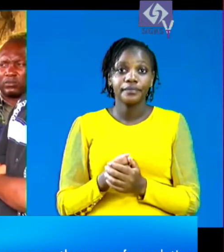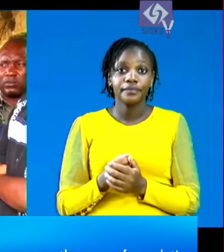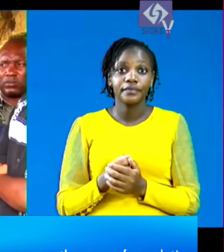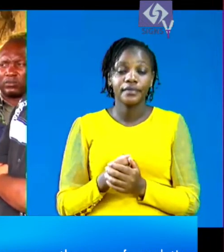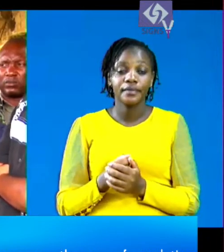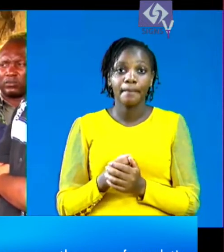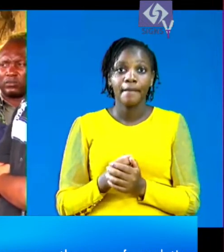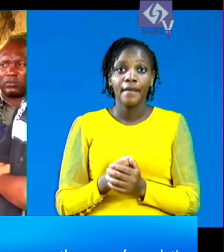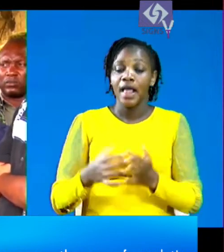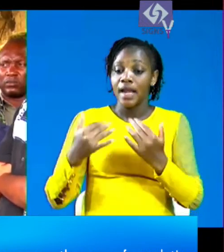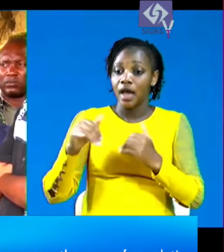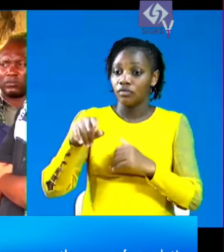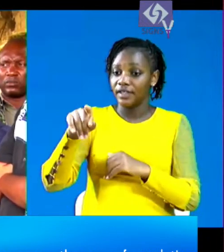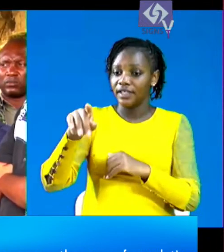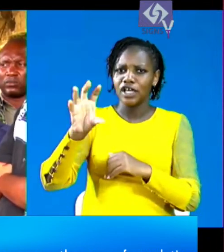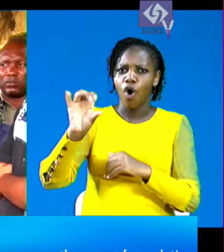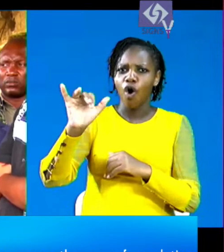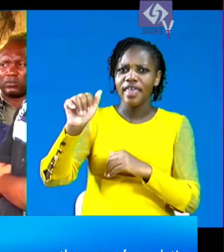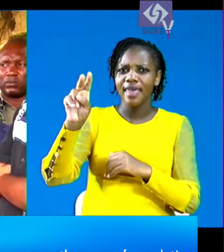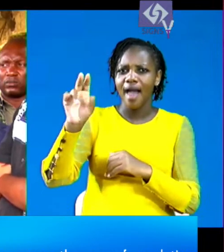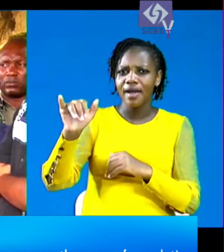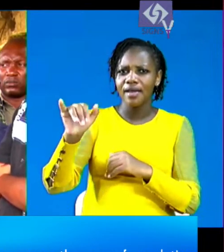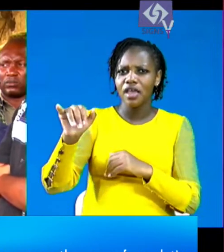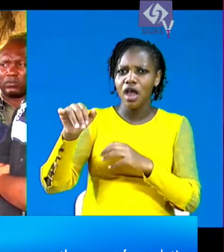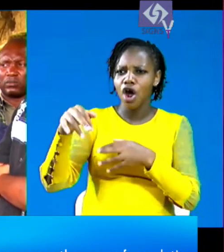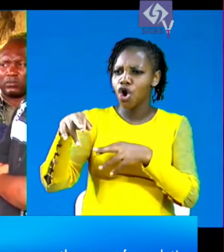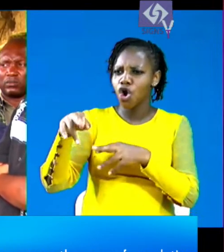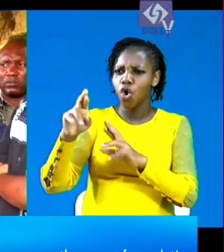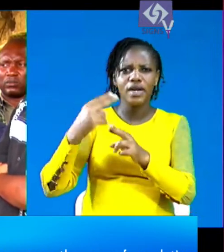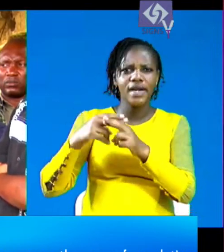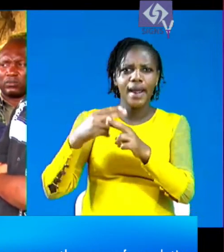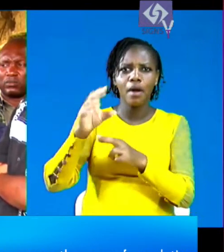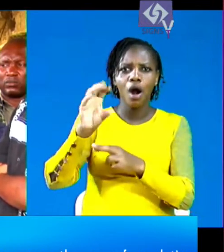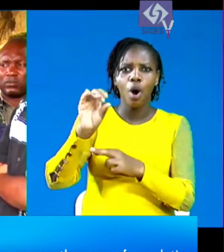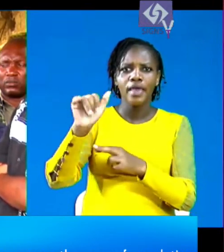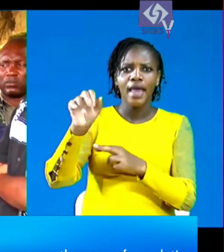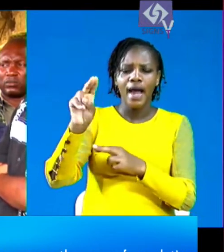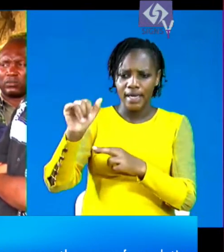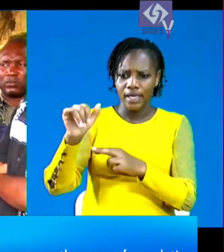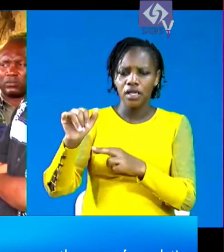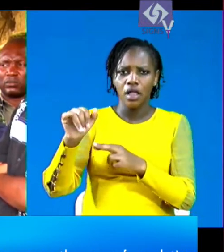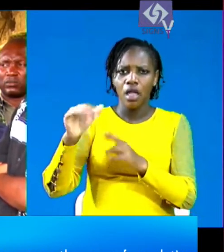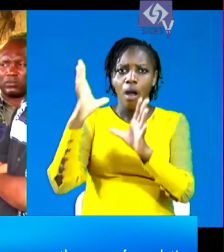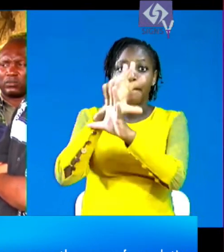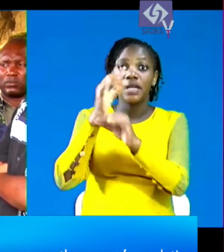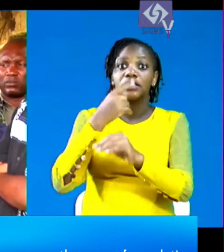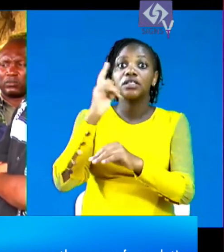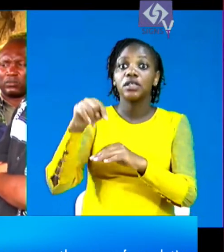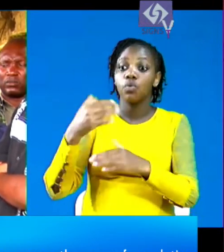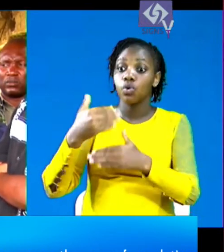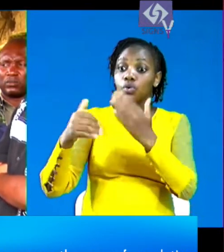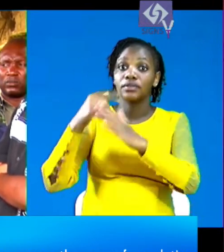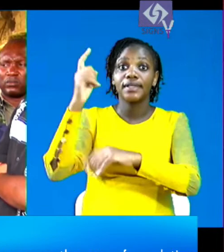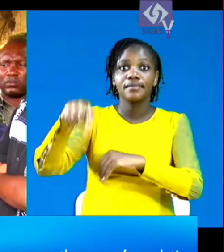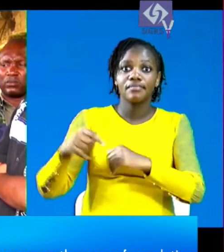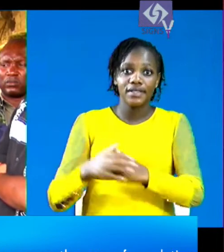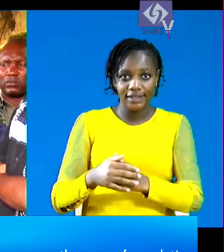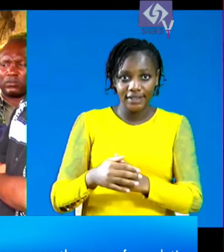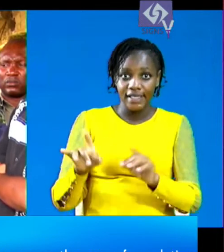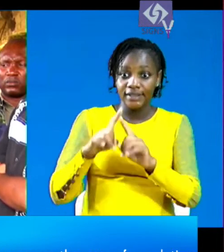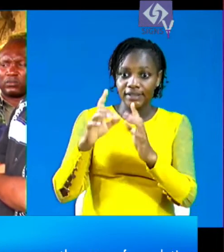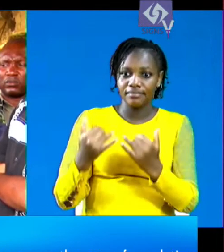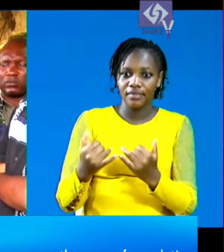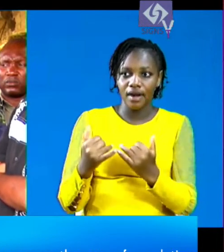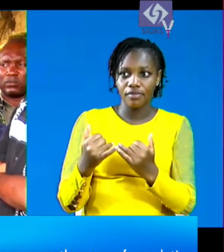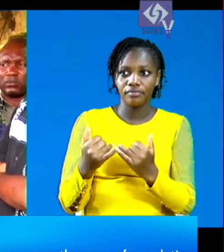Gogo Oyani Road was pronounced by the president that it should be done. So far, some money